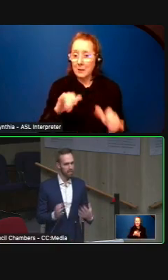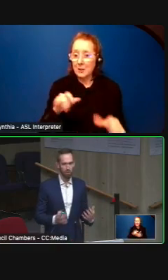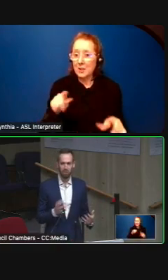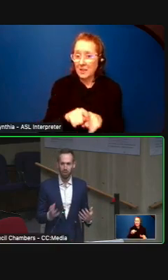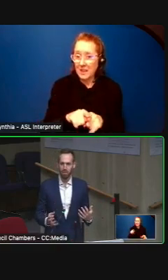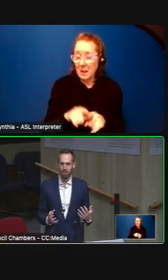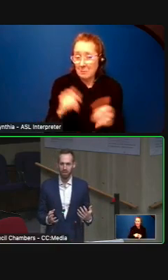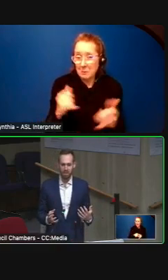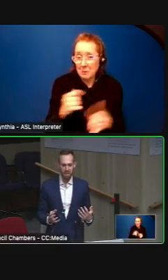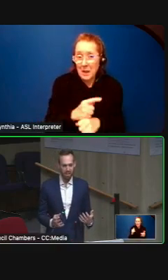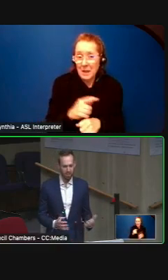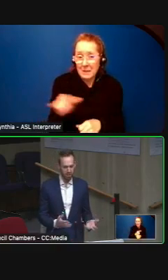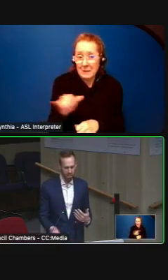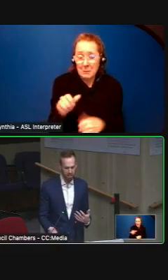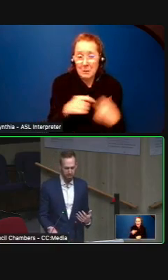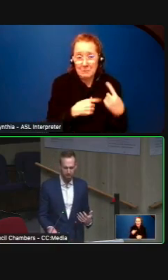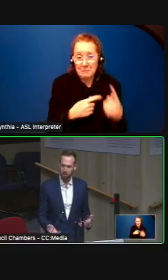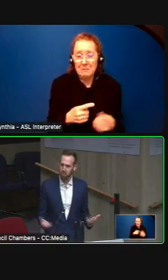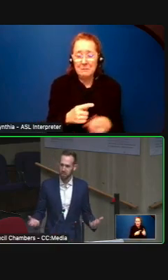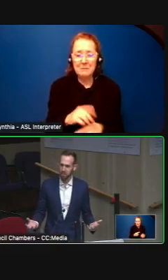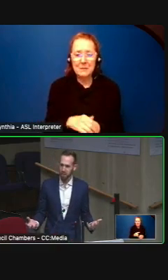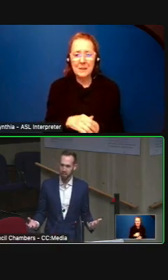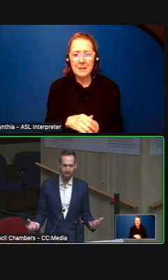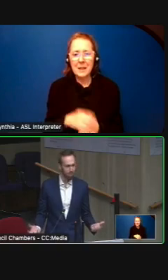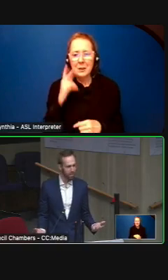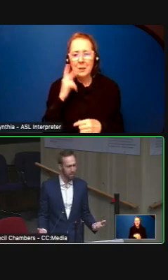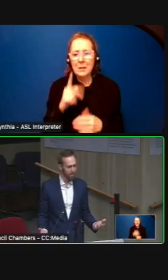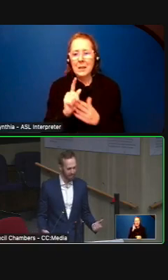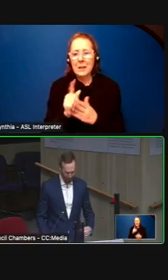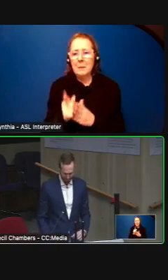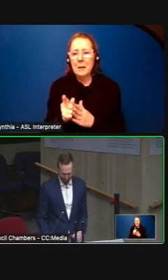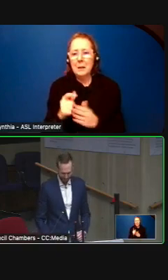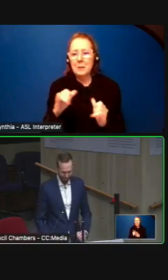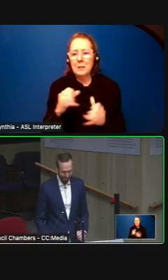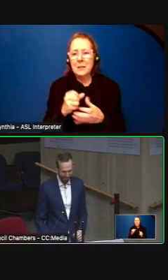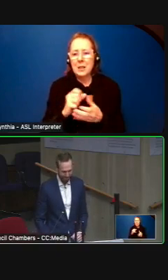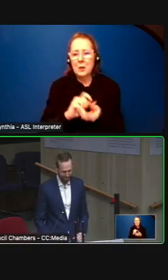a similar form, and as you'll see in just a moment, we're still evolving, but it's all good.